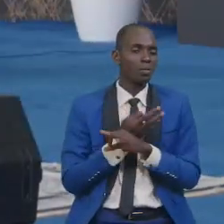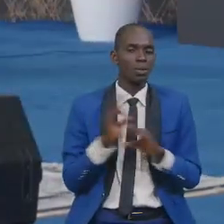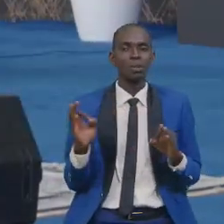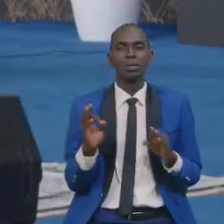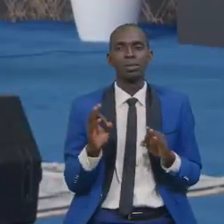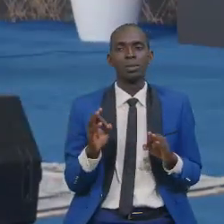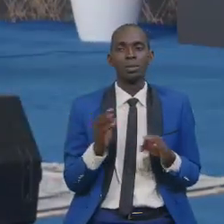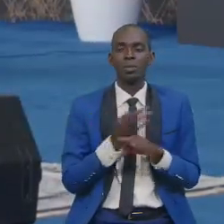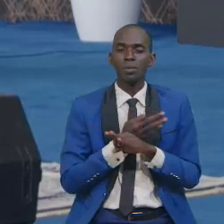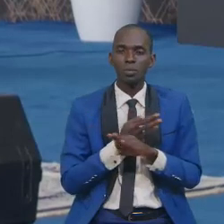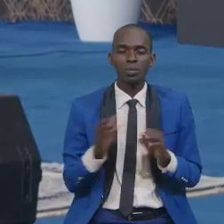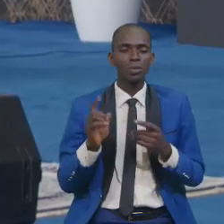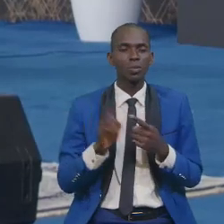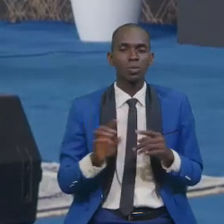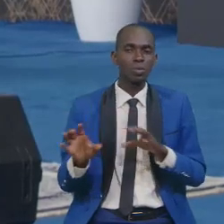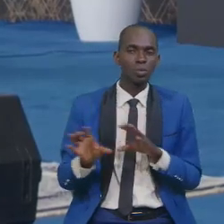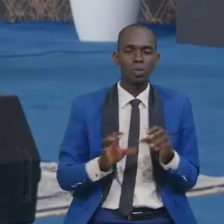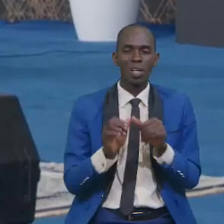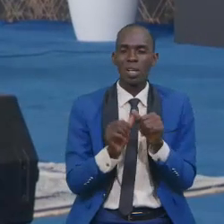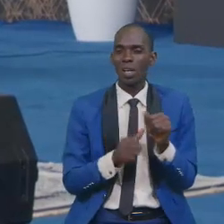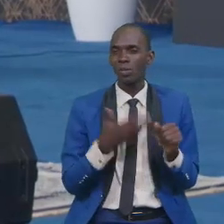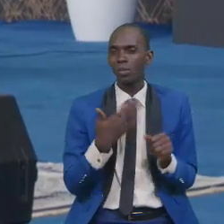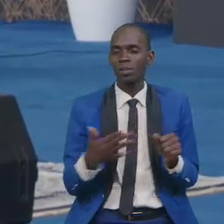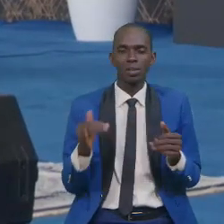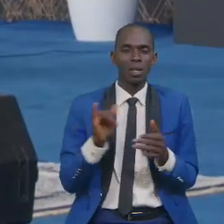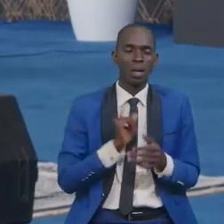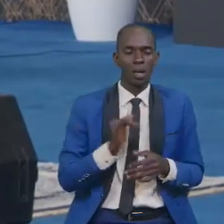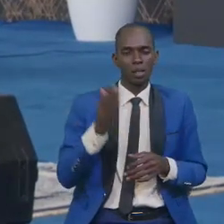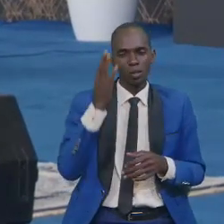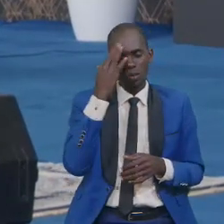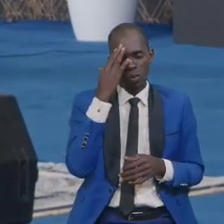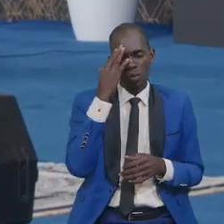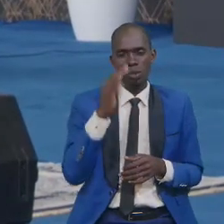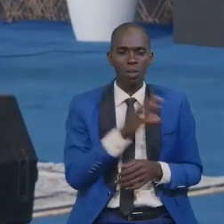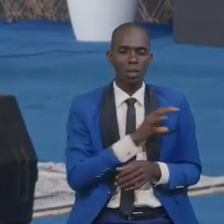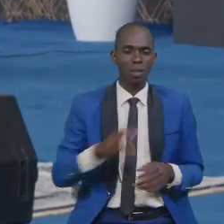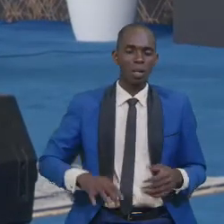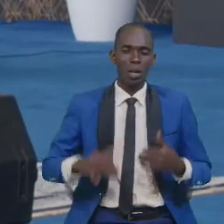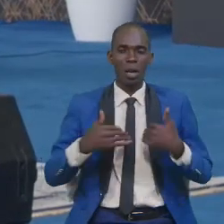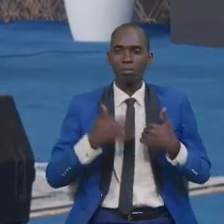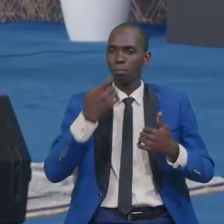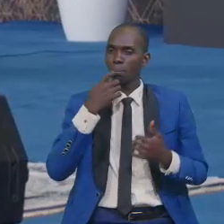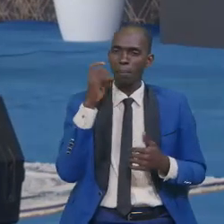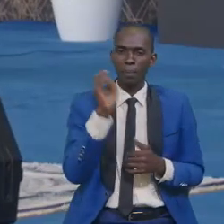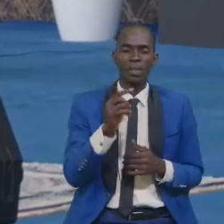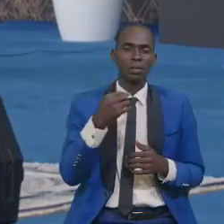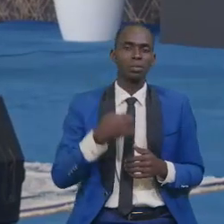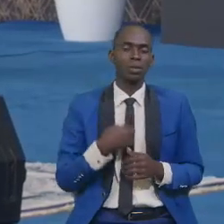to deal everything I know Christ has commanded me